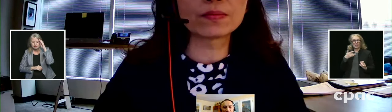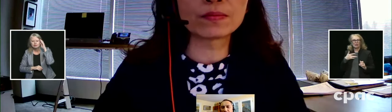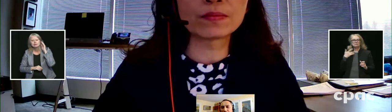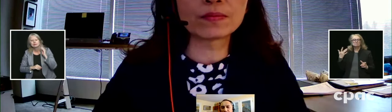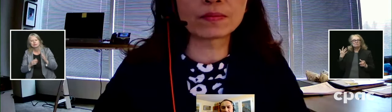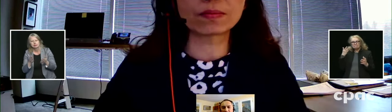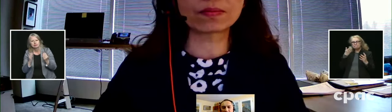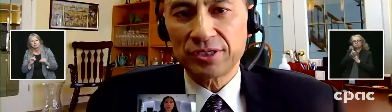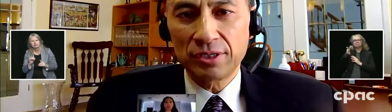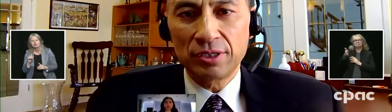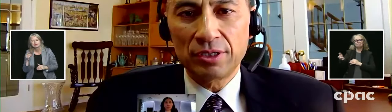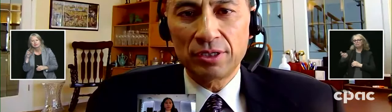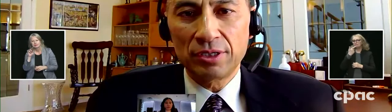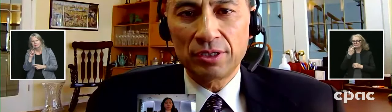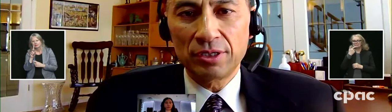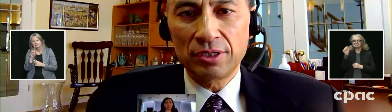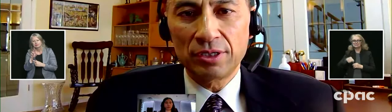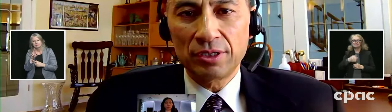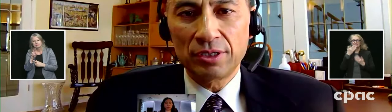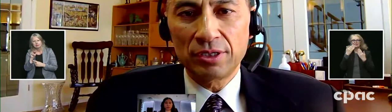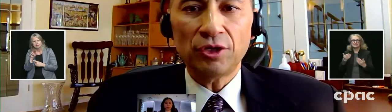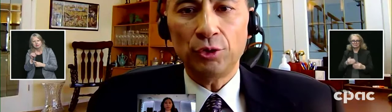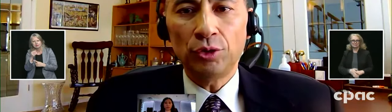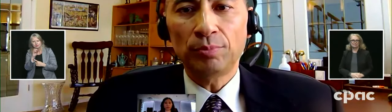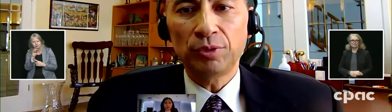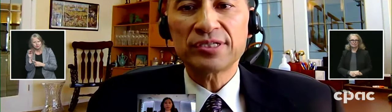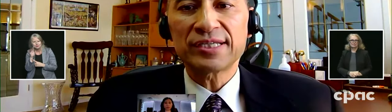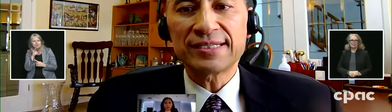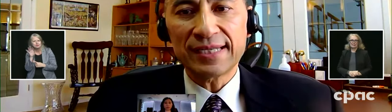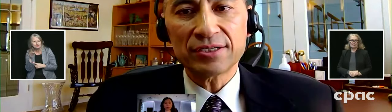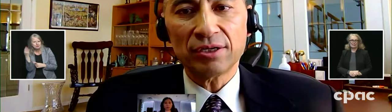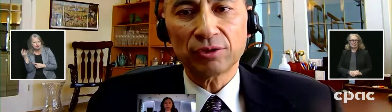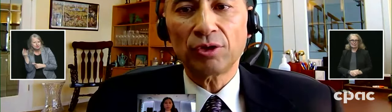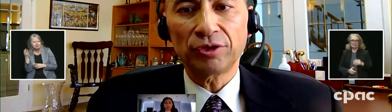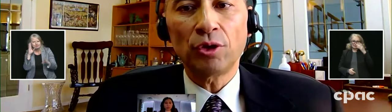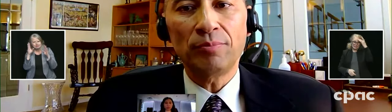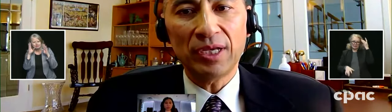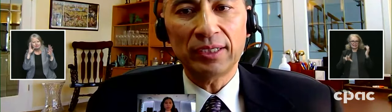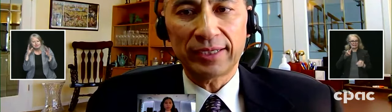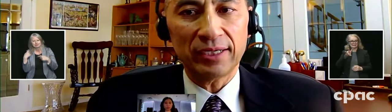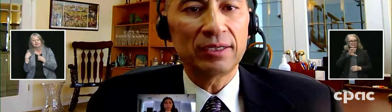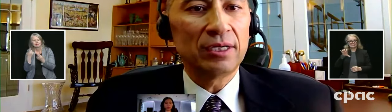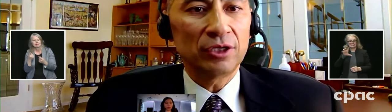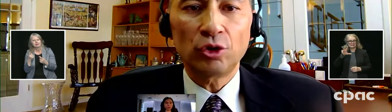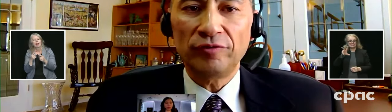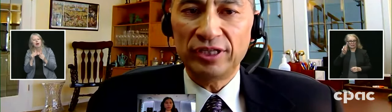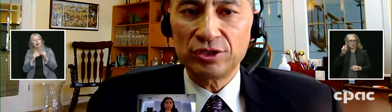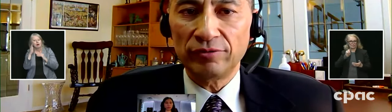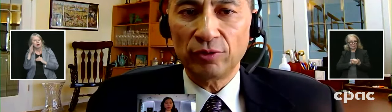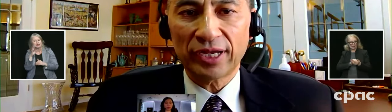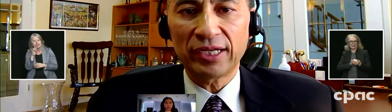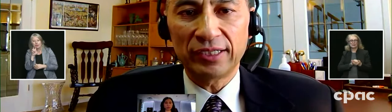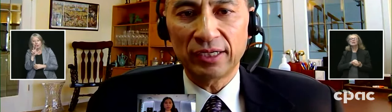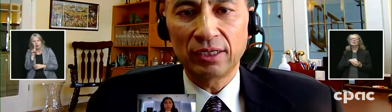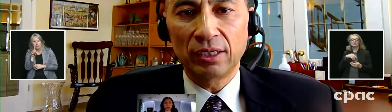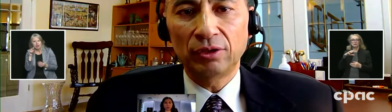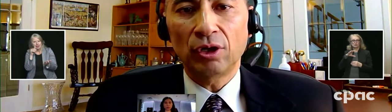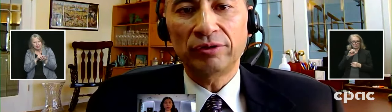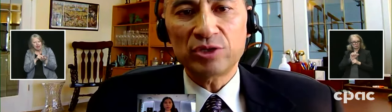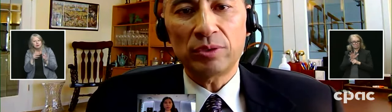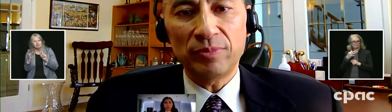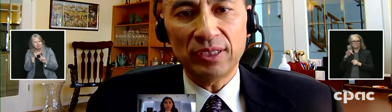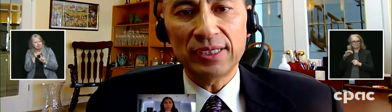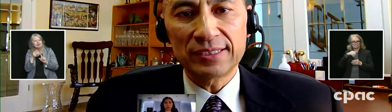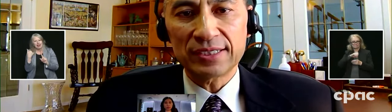Bonjour à toutes et à tous. Jusqu'à maintenant, il y a eu plus de 731 000 cas de COVID-19 au Canada,